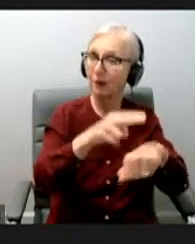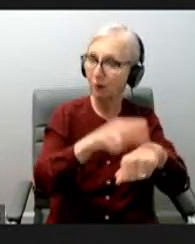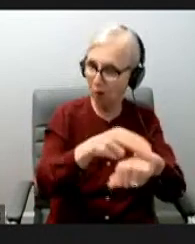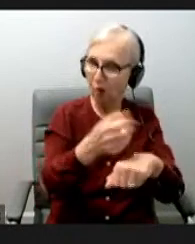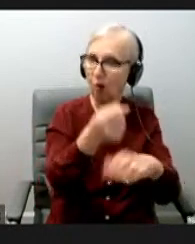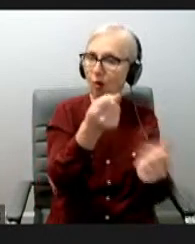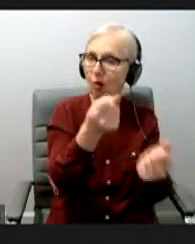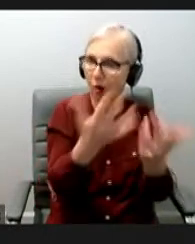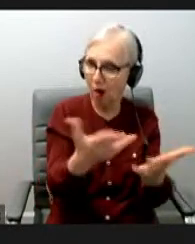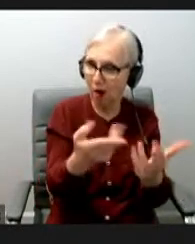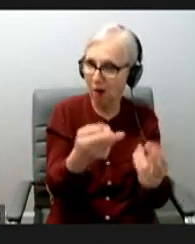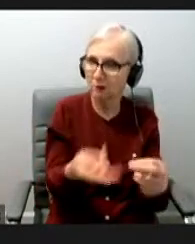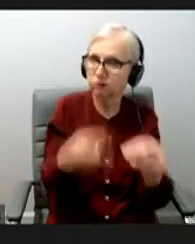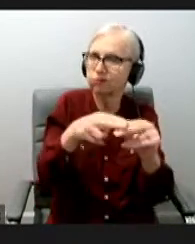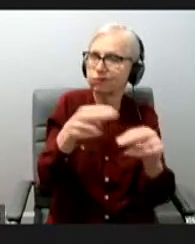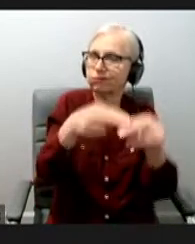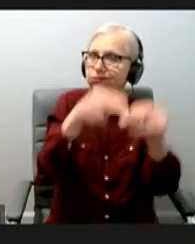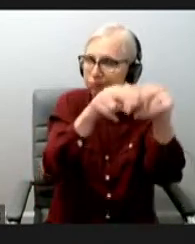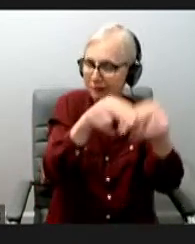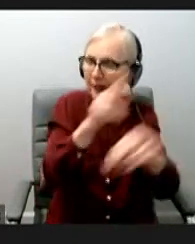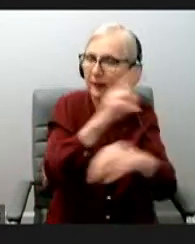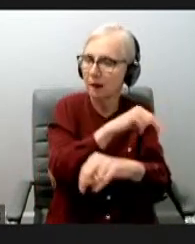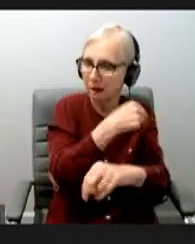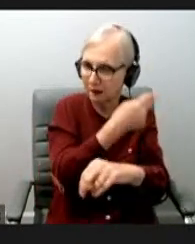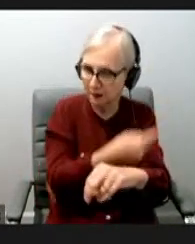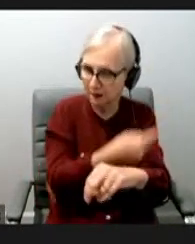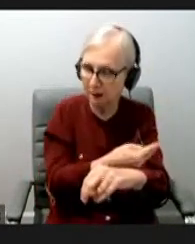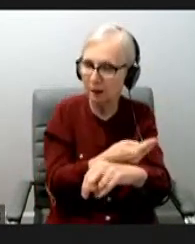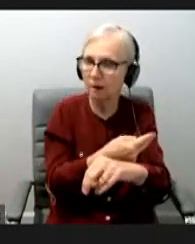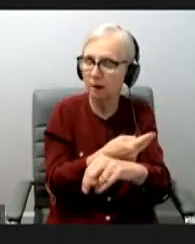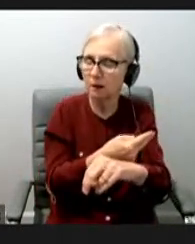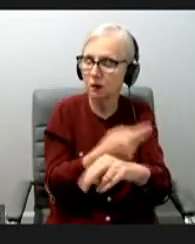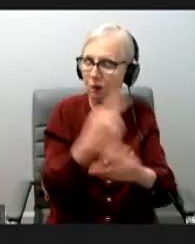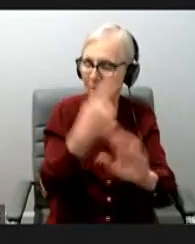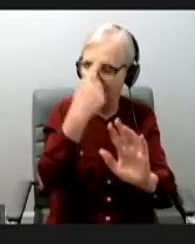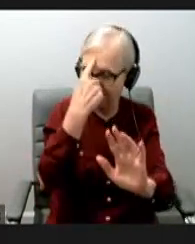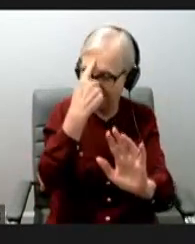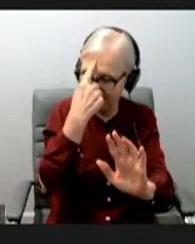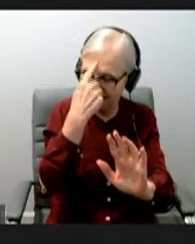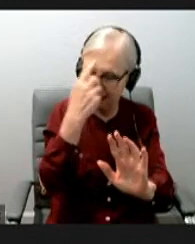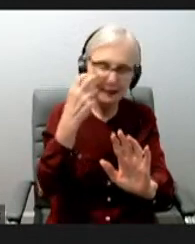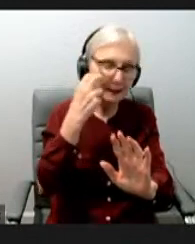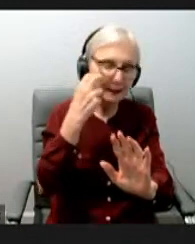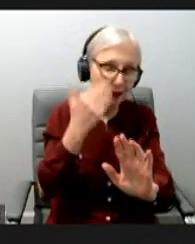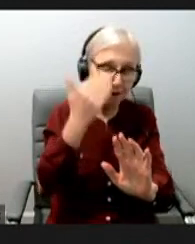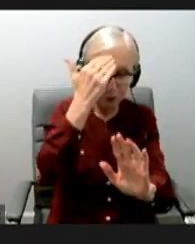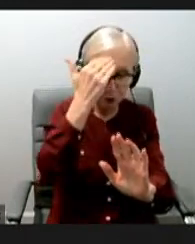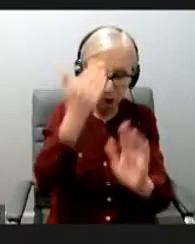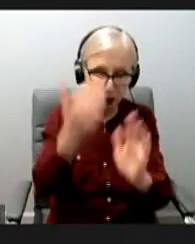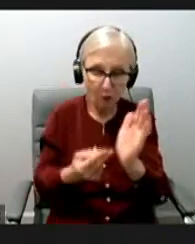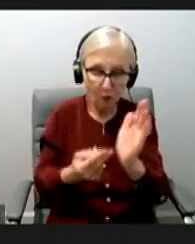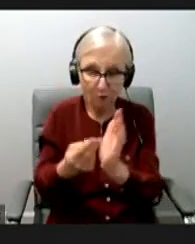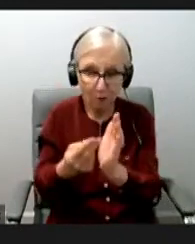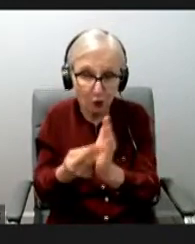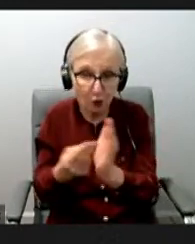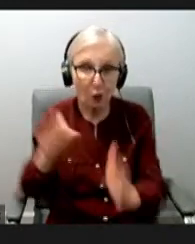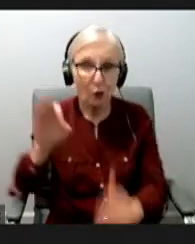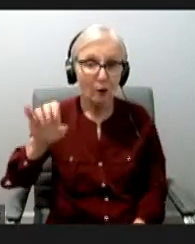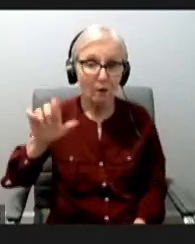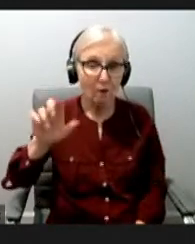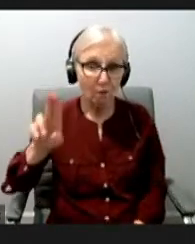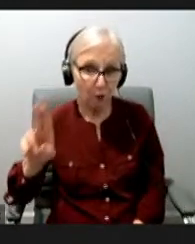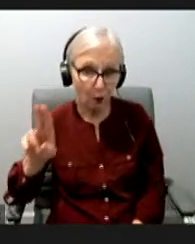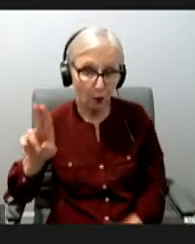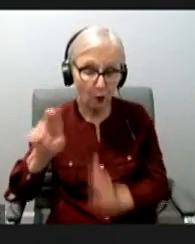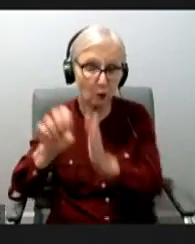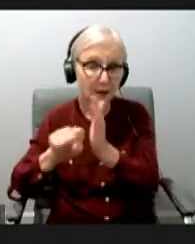high rates of cases and hospitalizations. So I think it's tough to know exactly what this influenza season could look like. I think